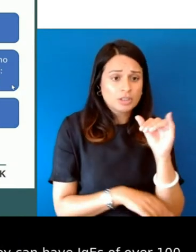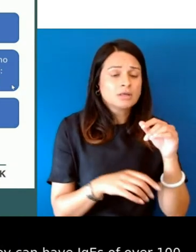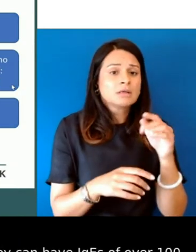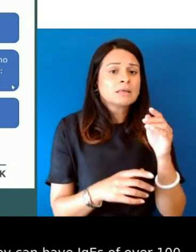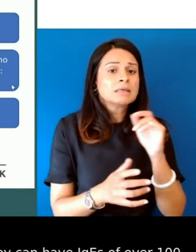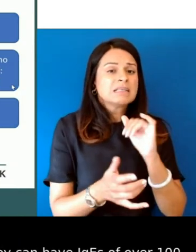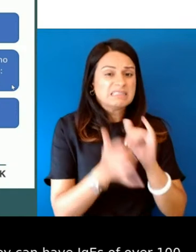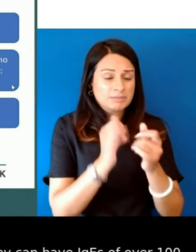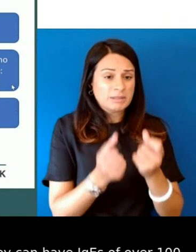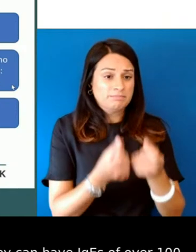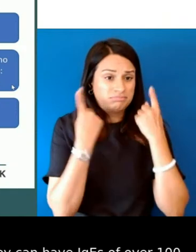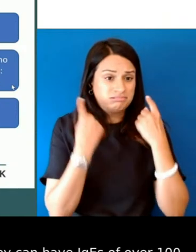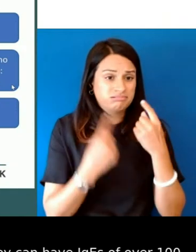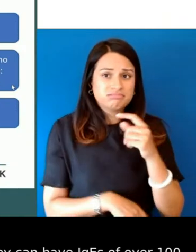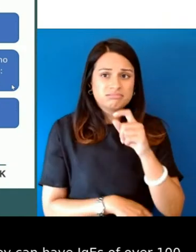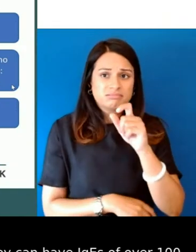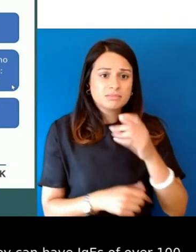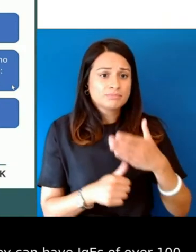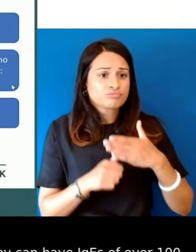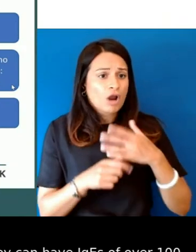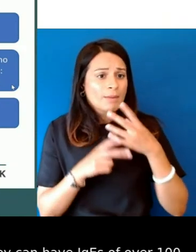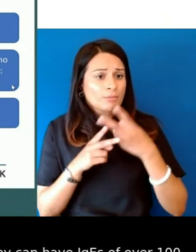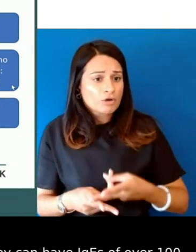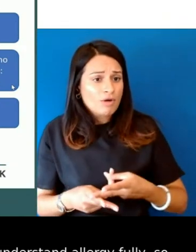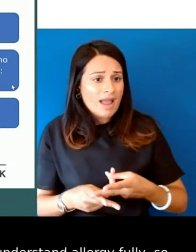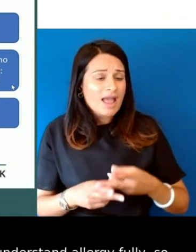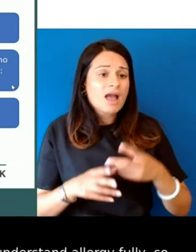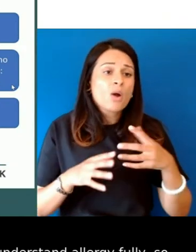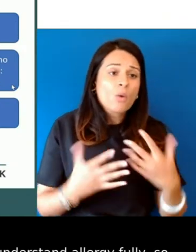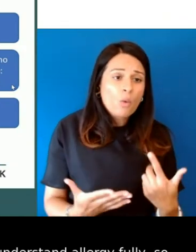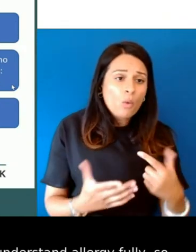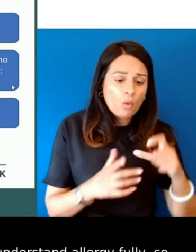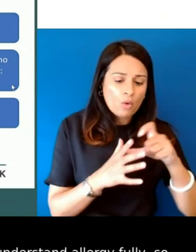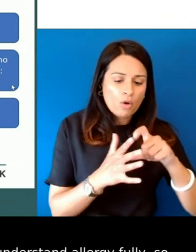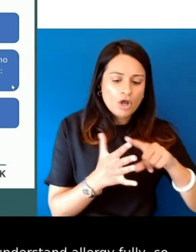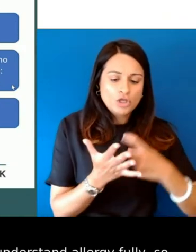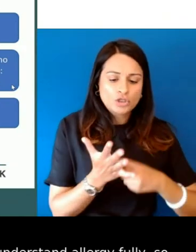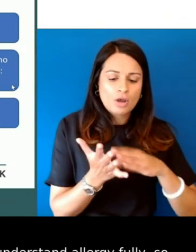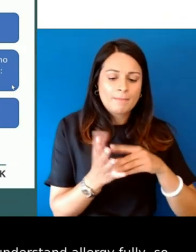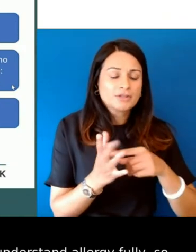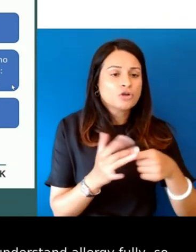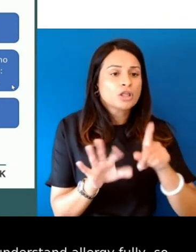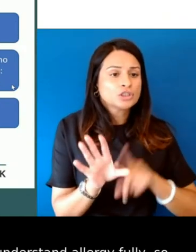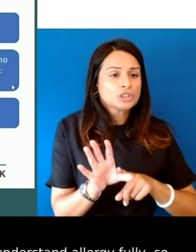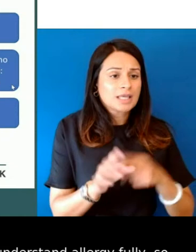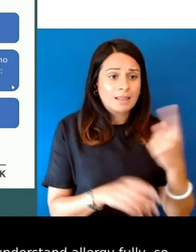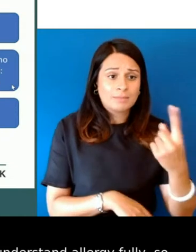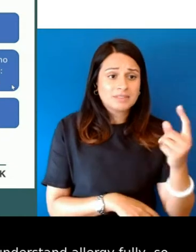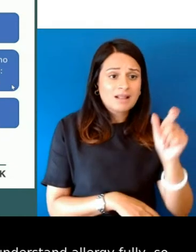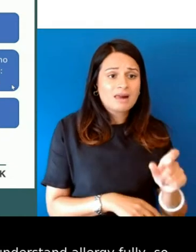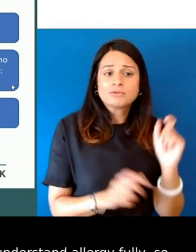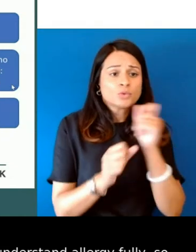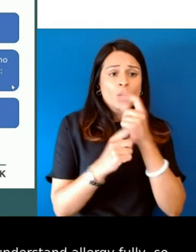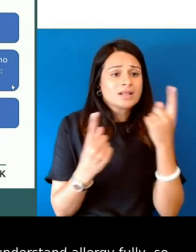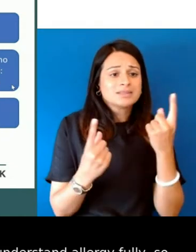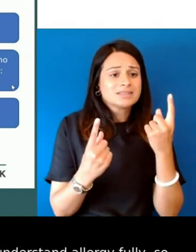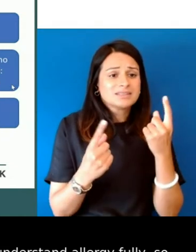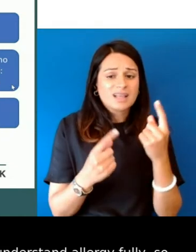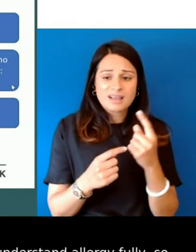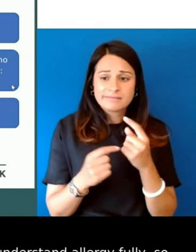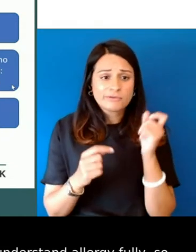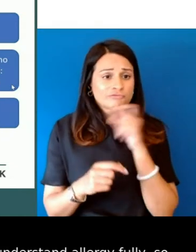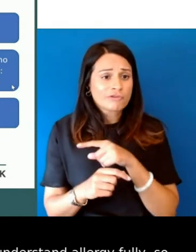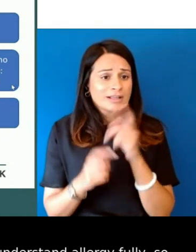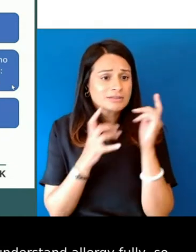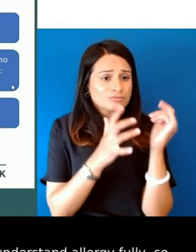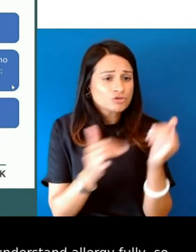so possibly in primary care sometimes dermatologists will do panels of food tests so just randomly checking lots of different foods